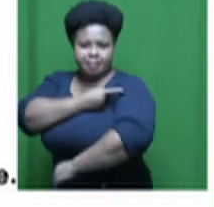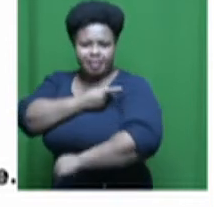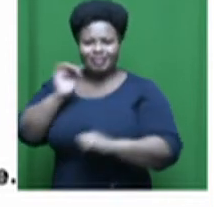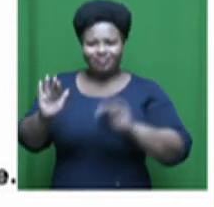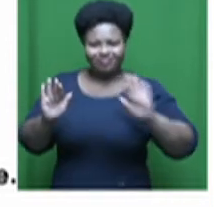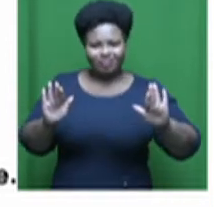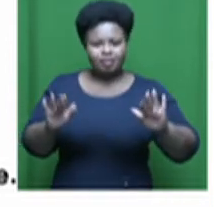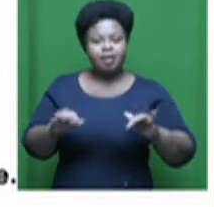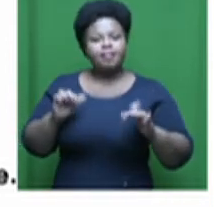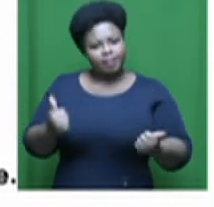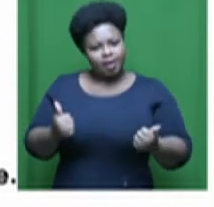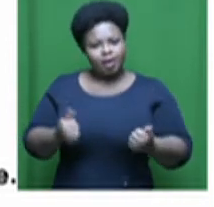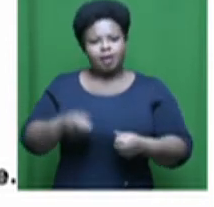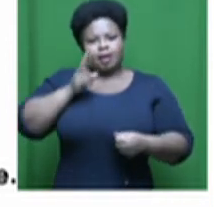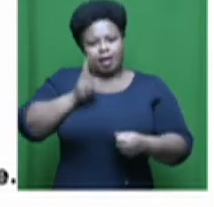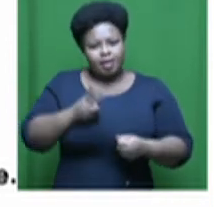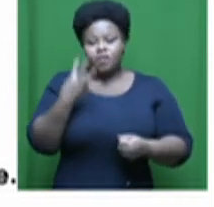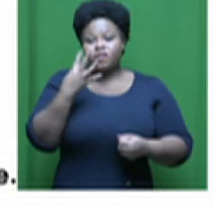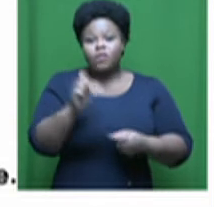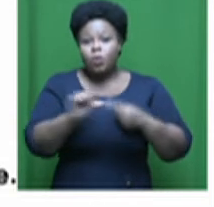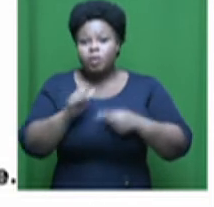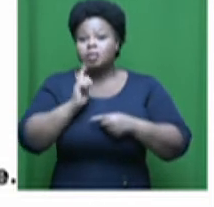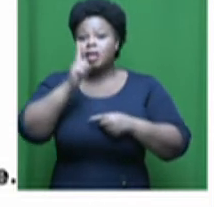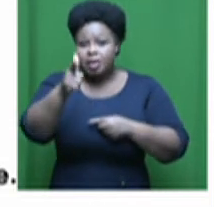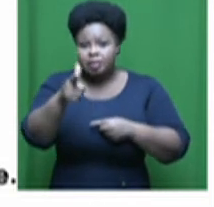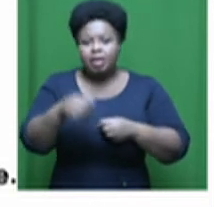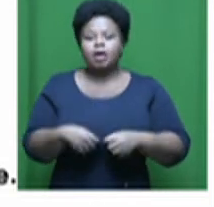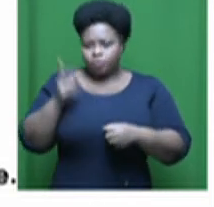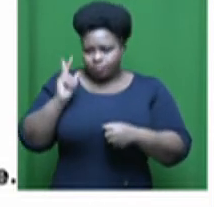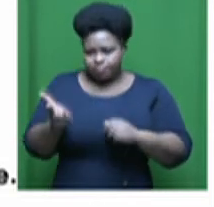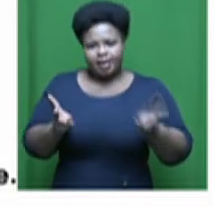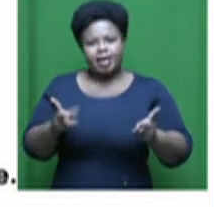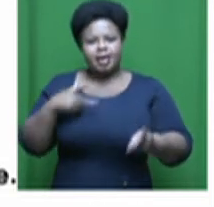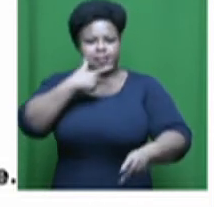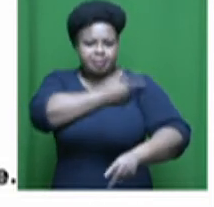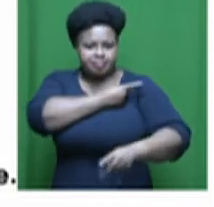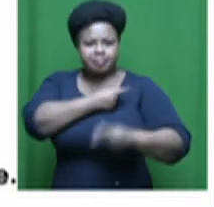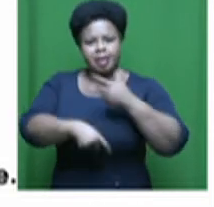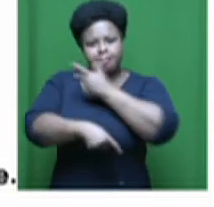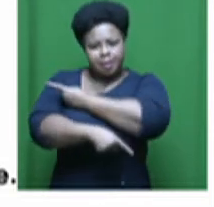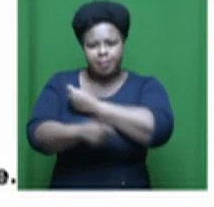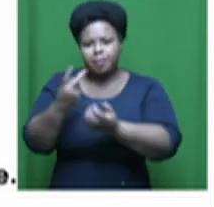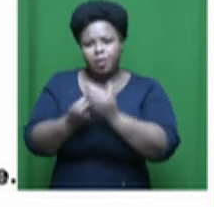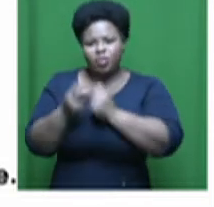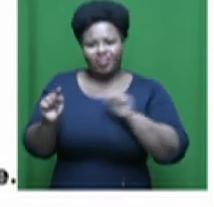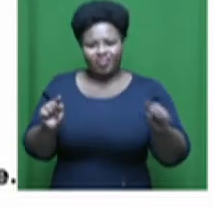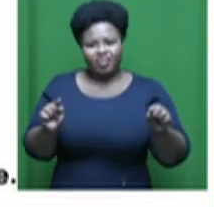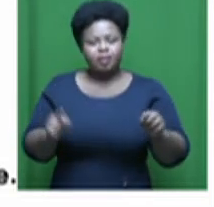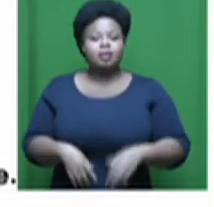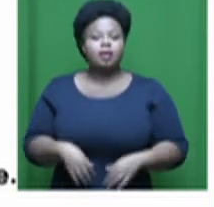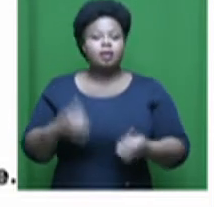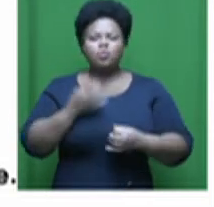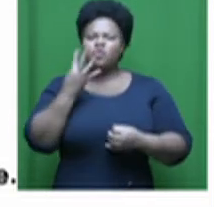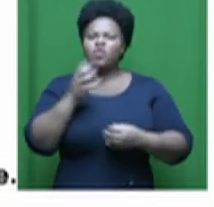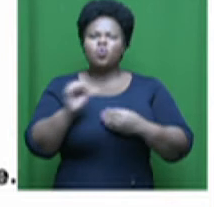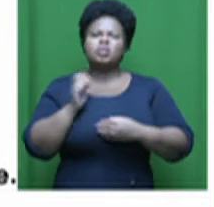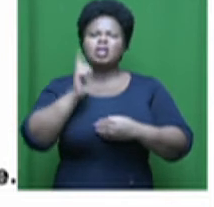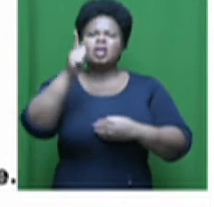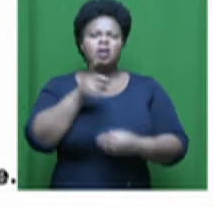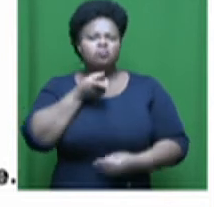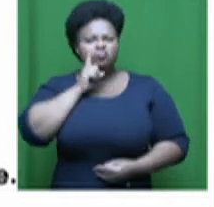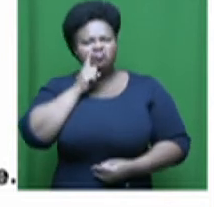4 weeks. And the main purpose of the South African study was foremost to establish the safety of the vaccine, and secondly,